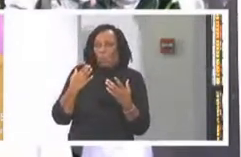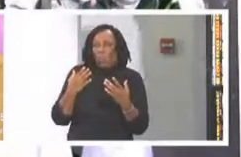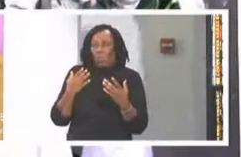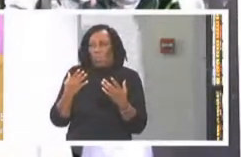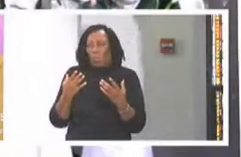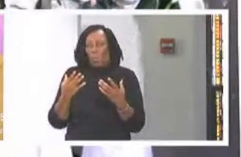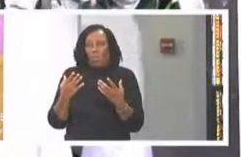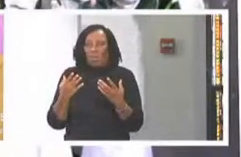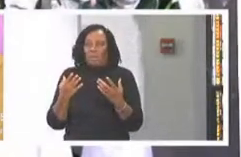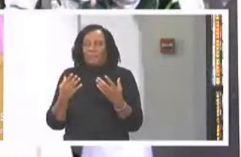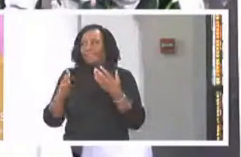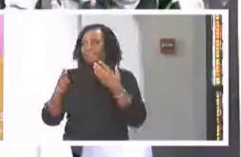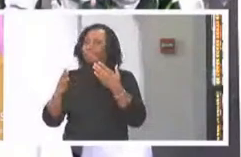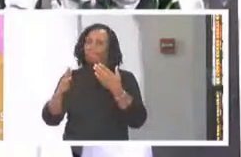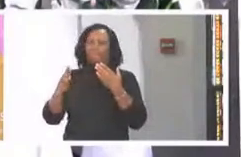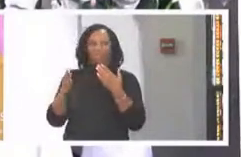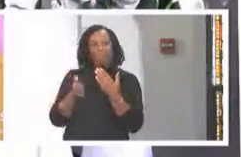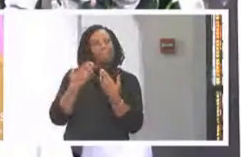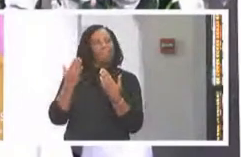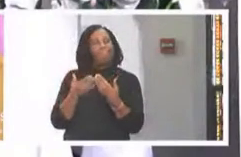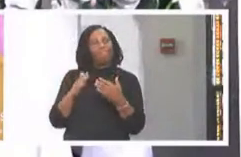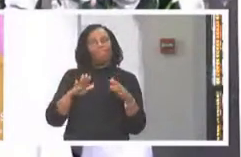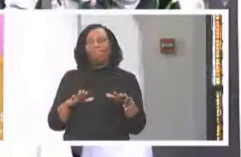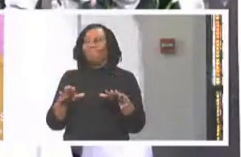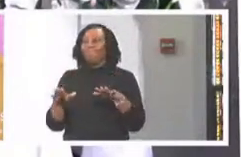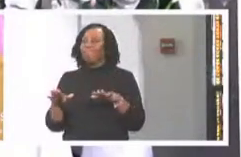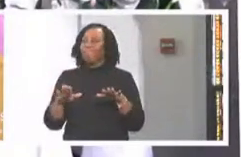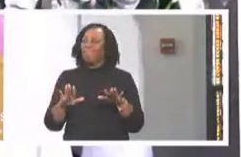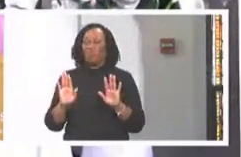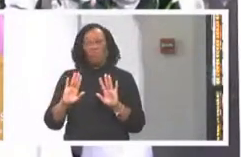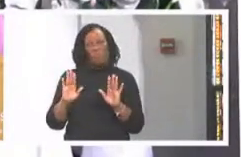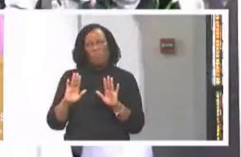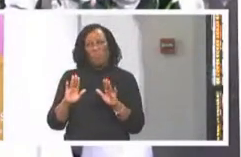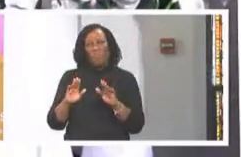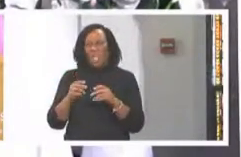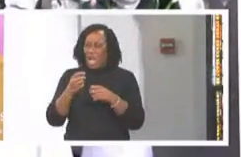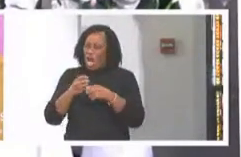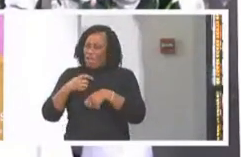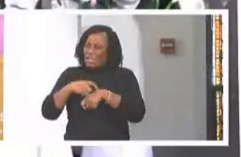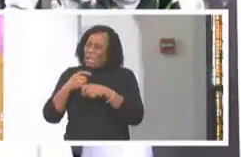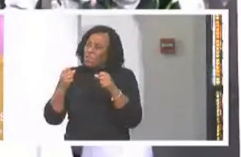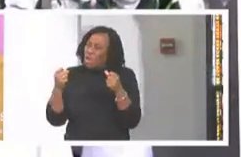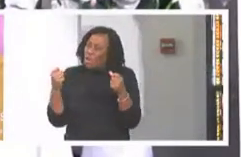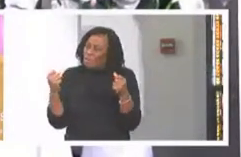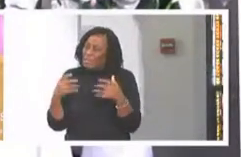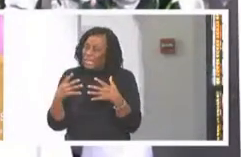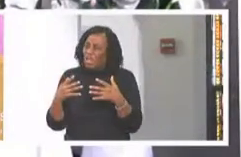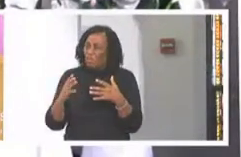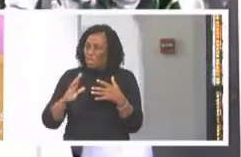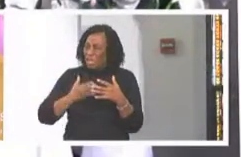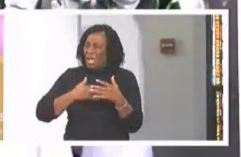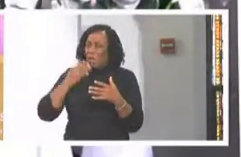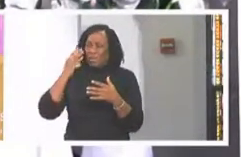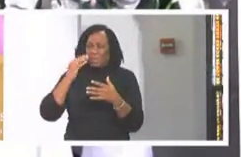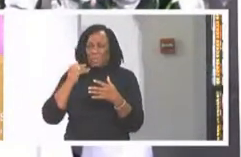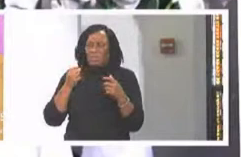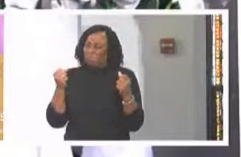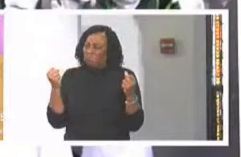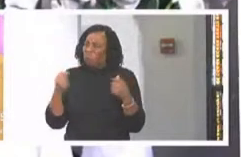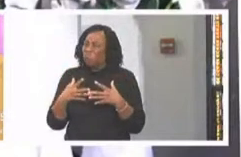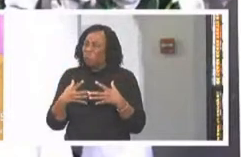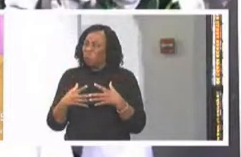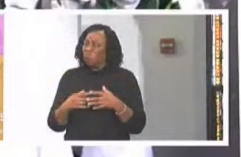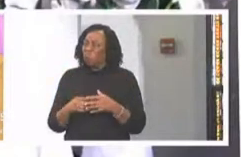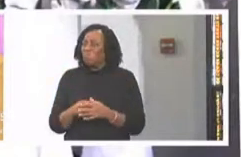singing la, la, la, and just enjoying life. No, it was scary. There were some things that we went through that turned some of our hair